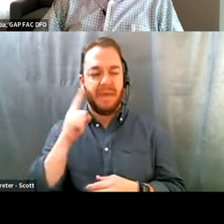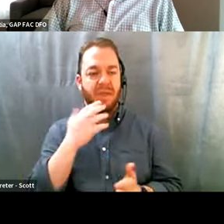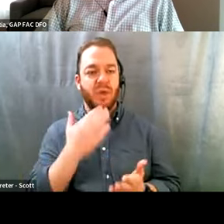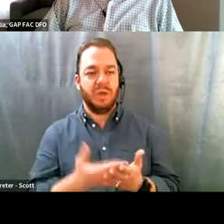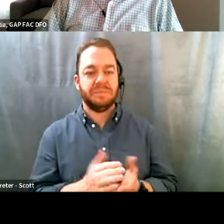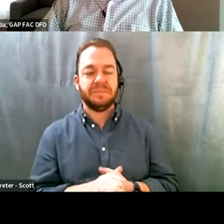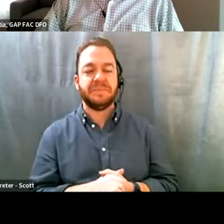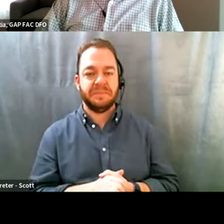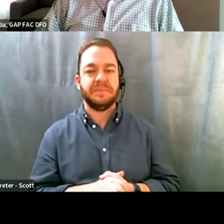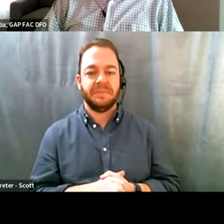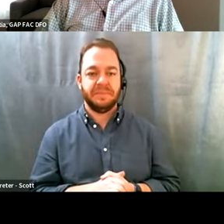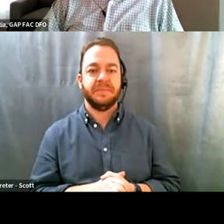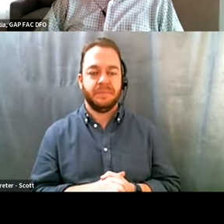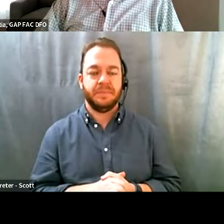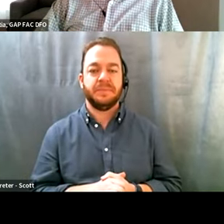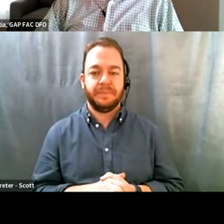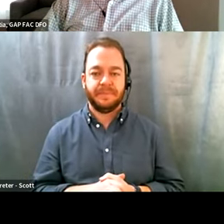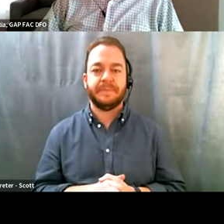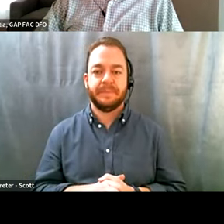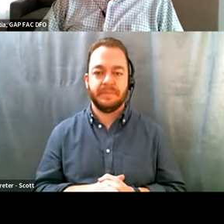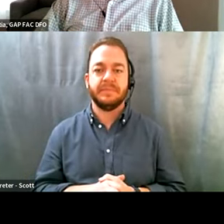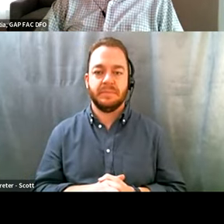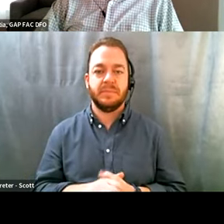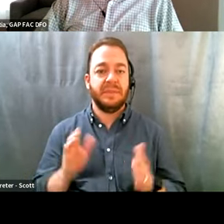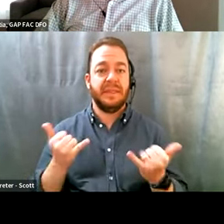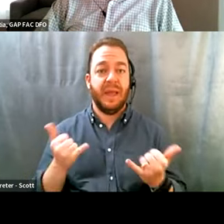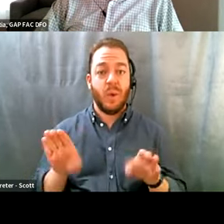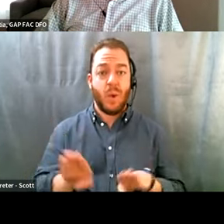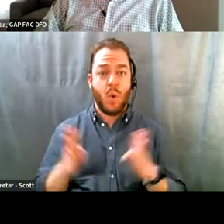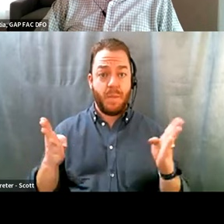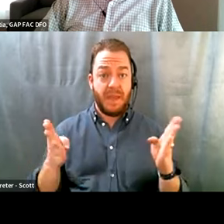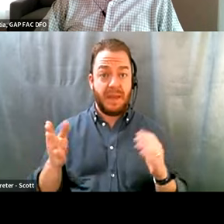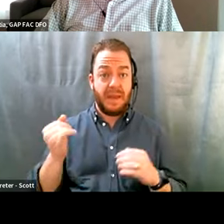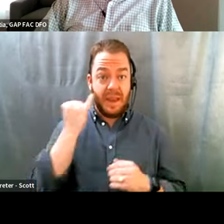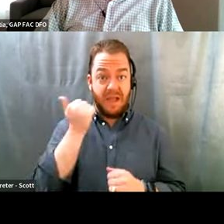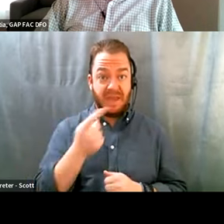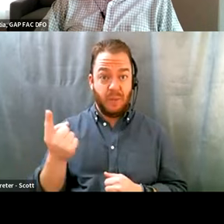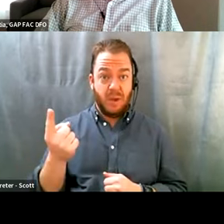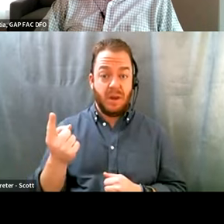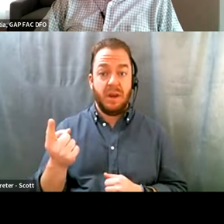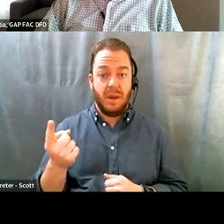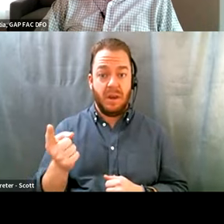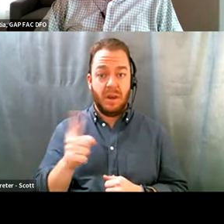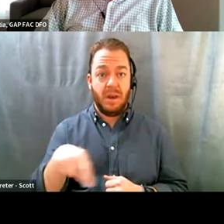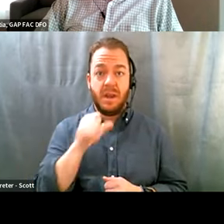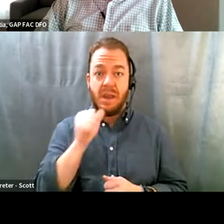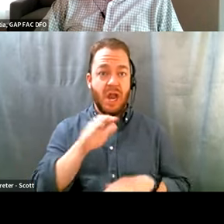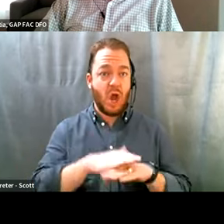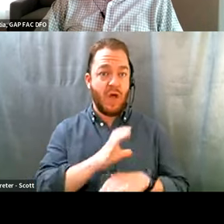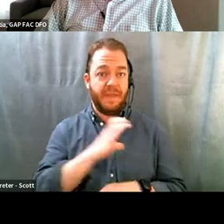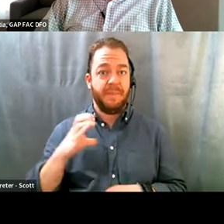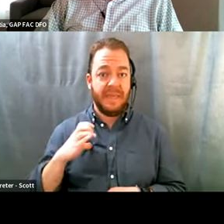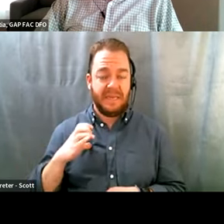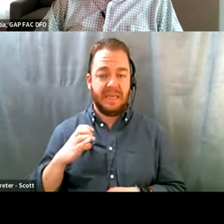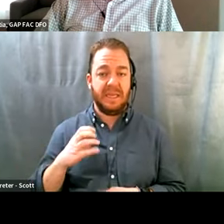Mm-hmm. Okay, great. Yeah, let's open it up. If anyone not on the subcommittee or